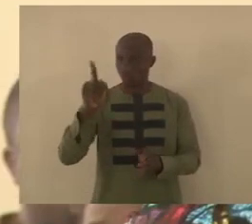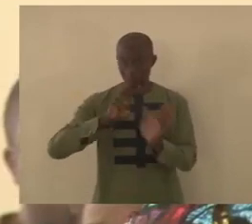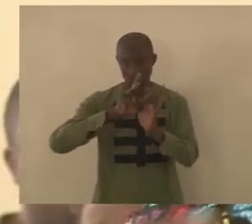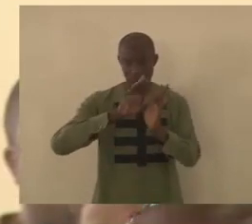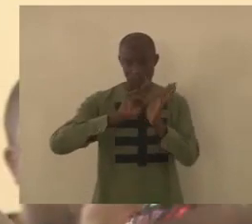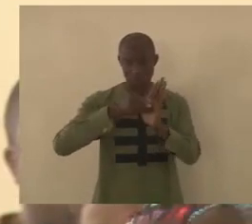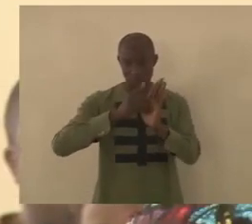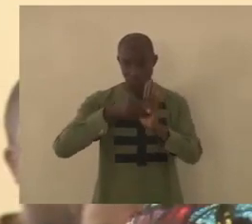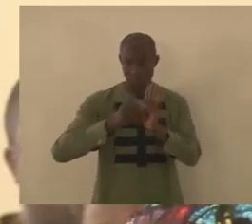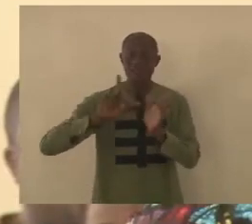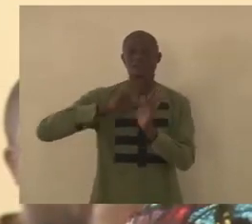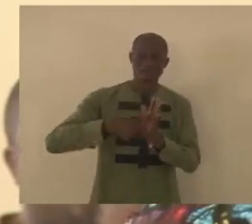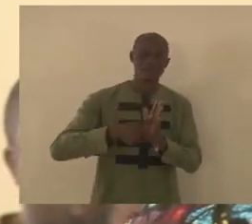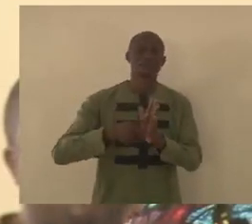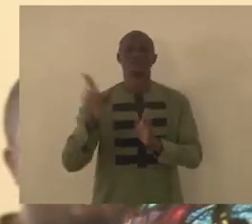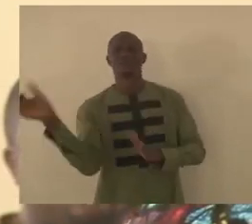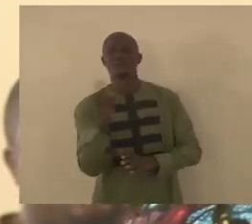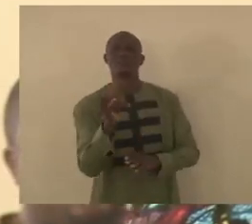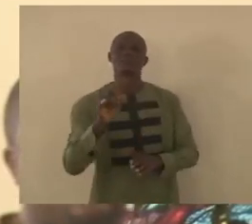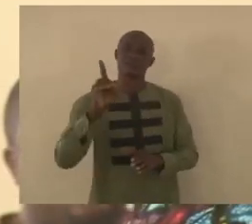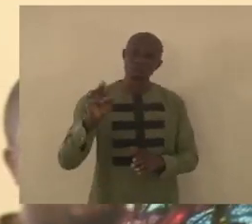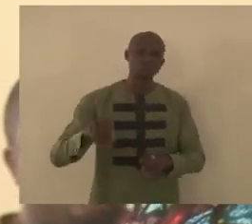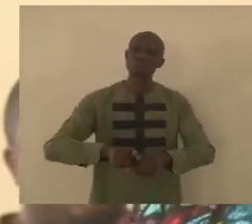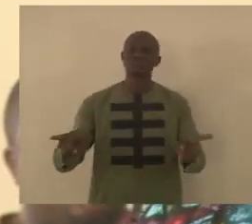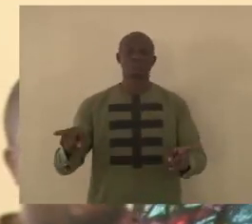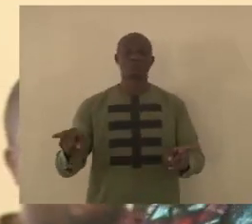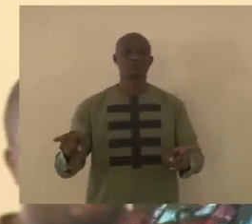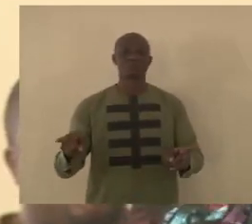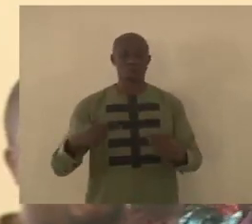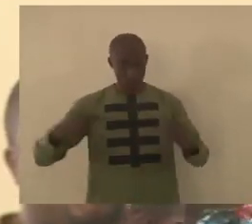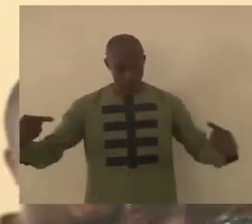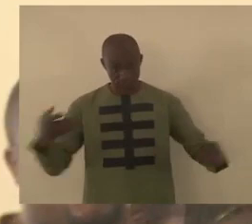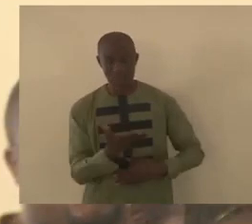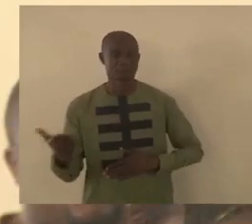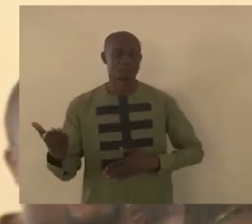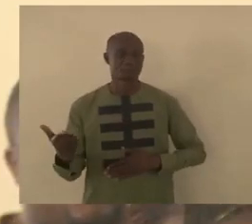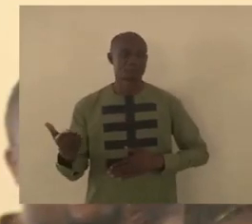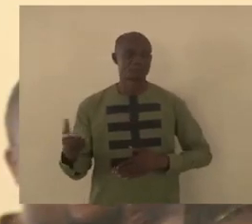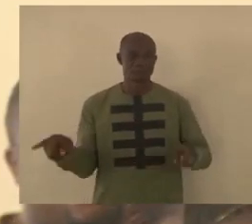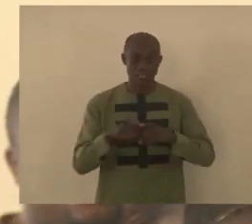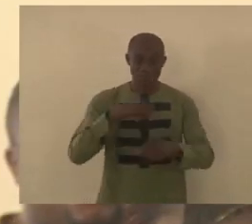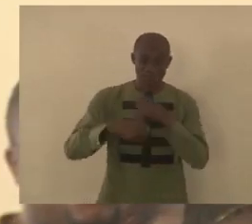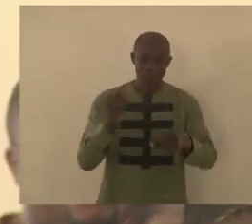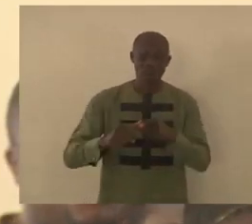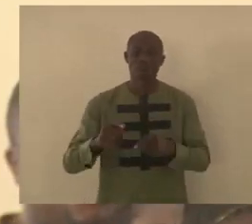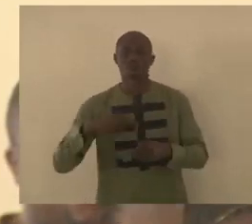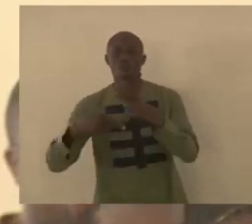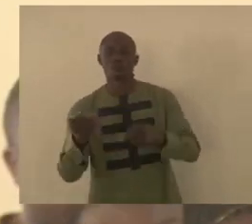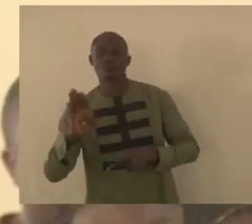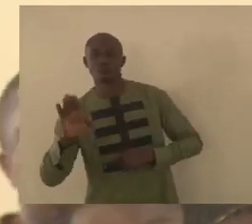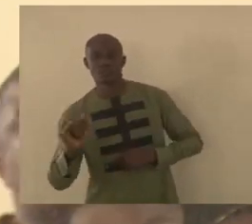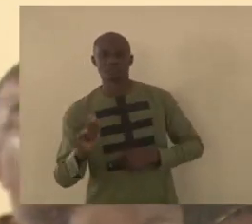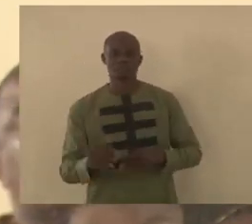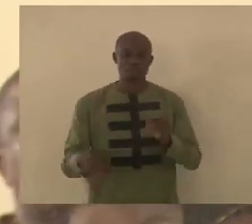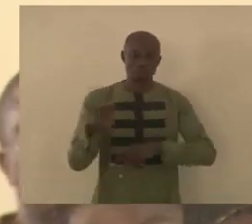minute later, you see them doing the exact opposite. Now, as the year goes by, people